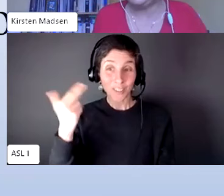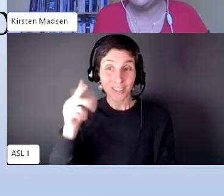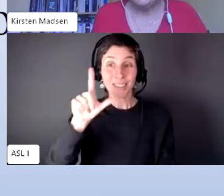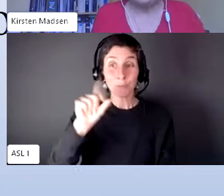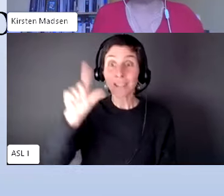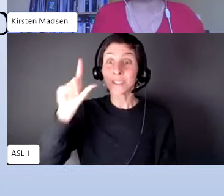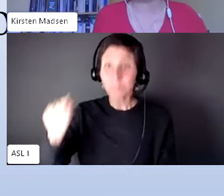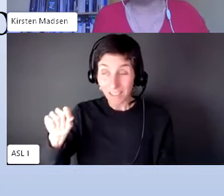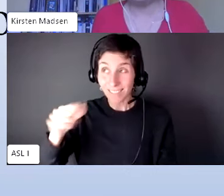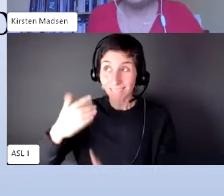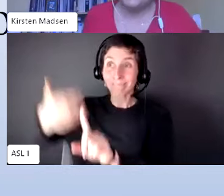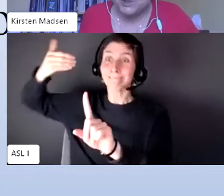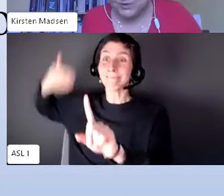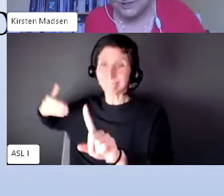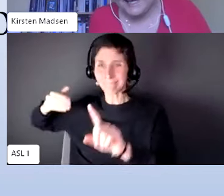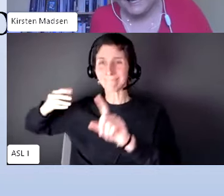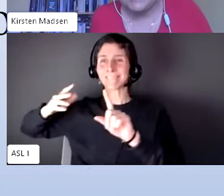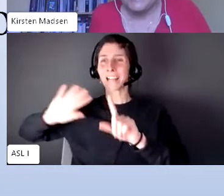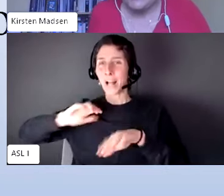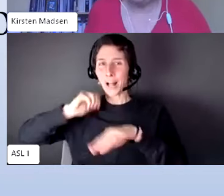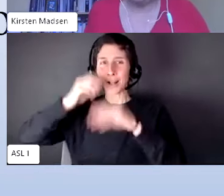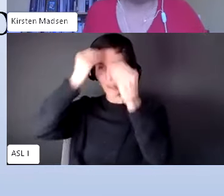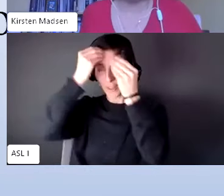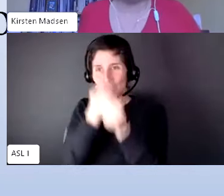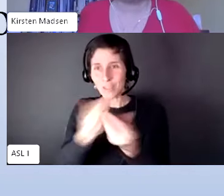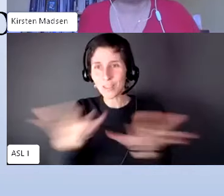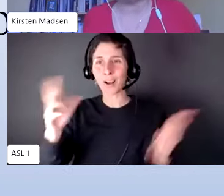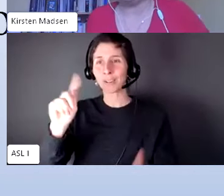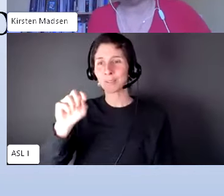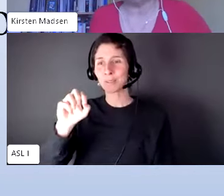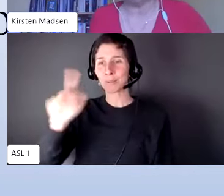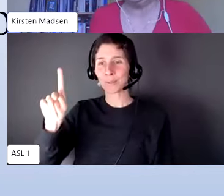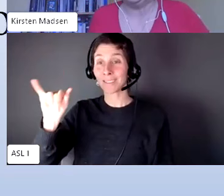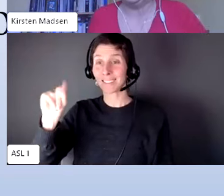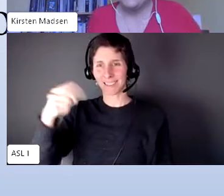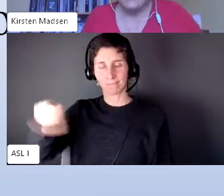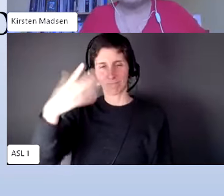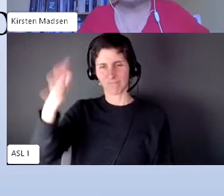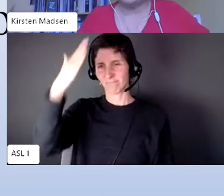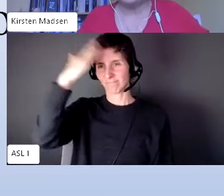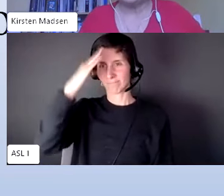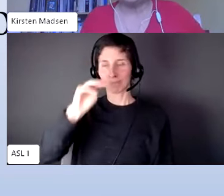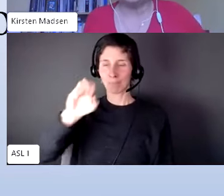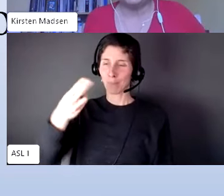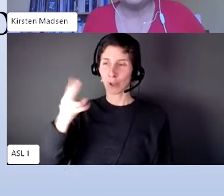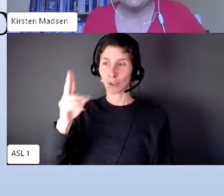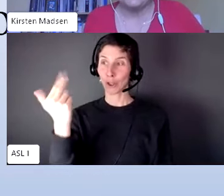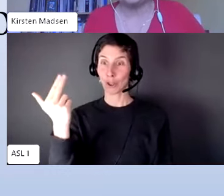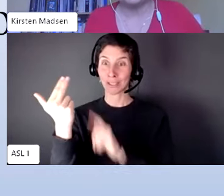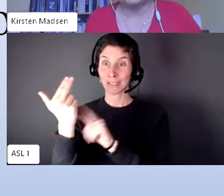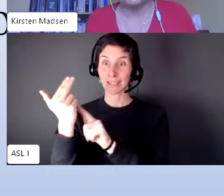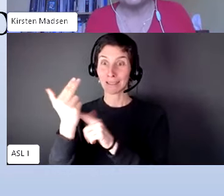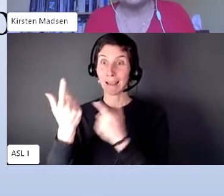2020, when we launched the toolkit. We all know what happened that day. Everything sort of locked